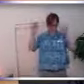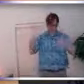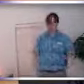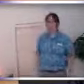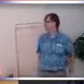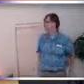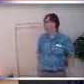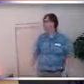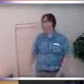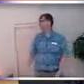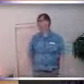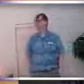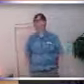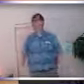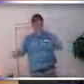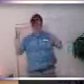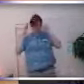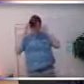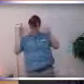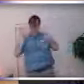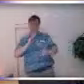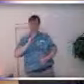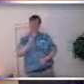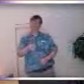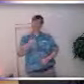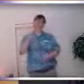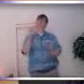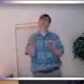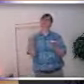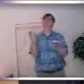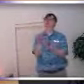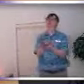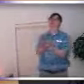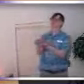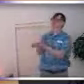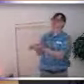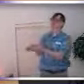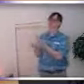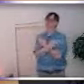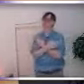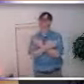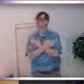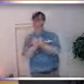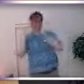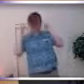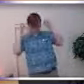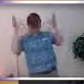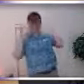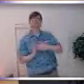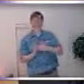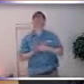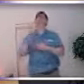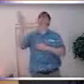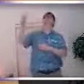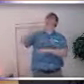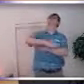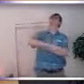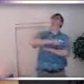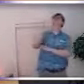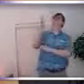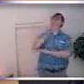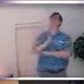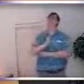know what an intention is? An intention practice that I love is that you wake up in the morning and you say, I